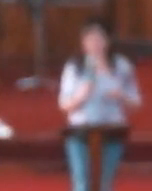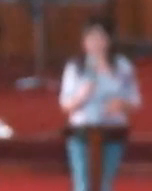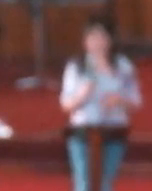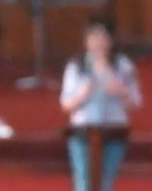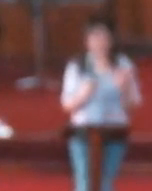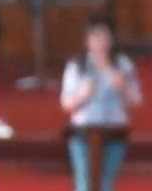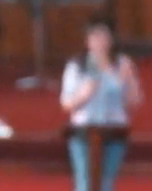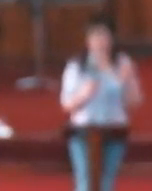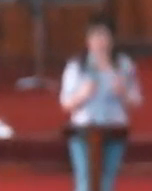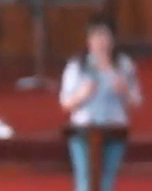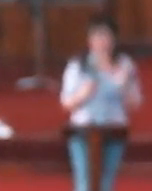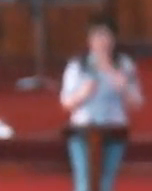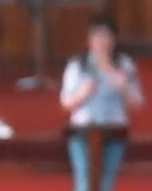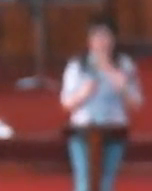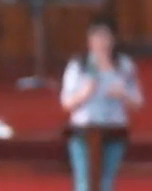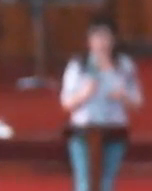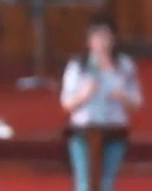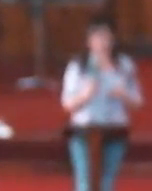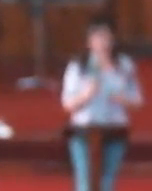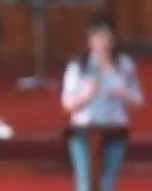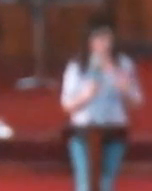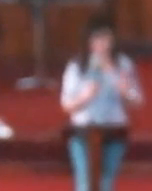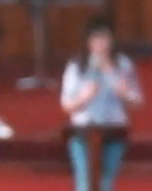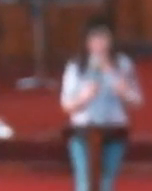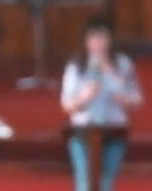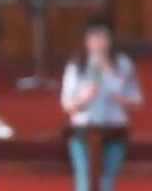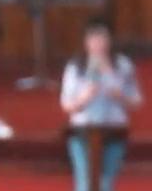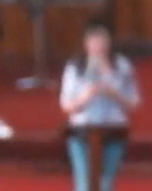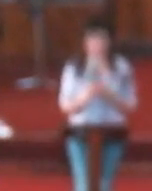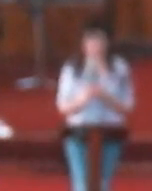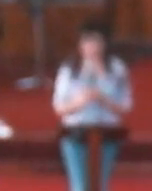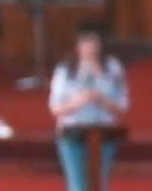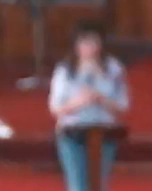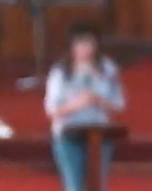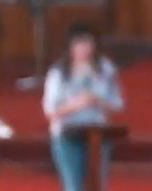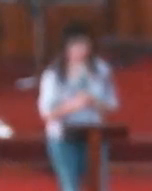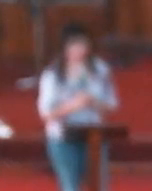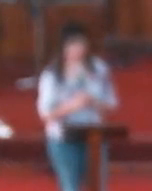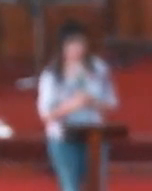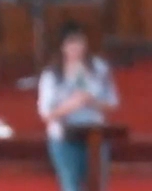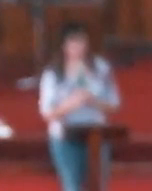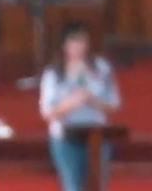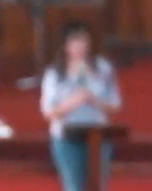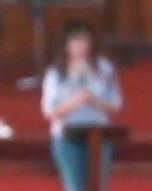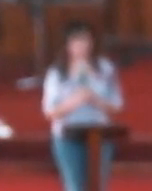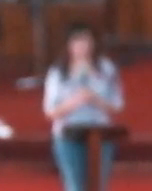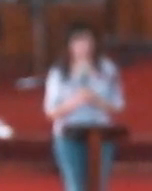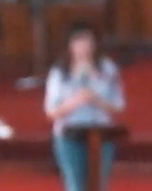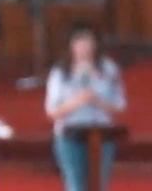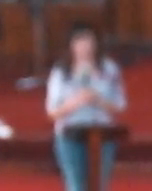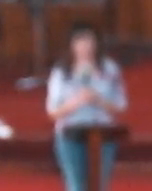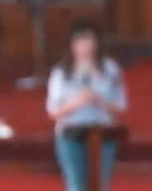this anymore, this just isn't really right, so we're just going to stop saying this. ¿A qué horas